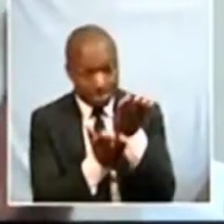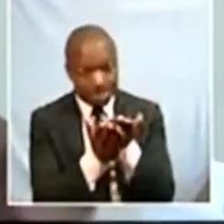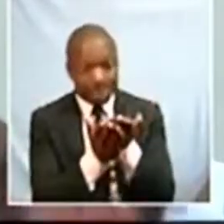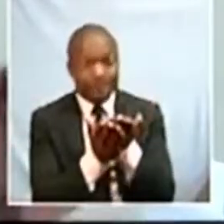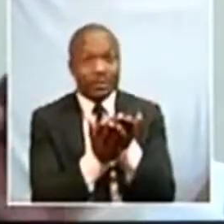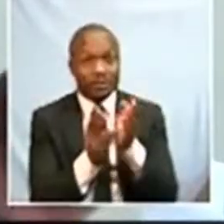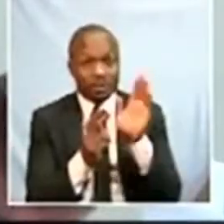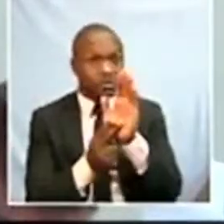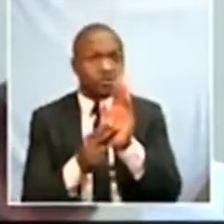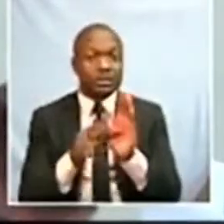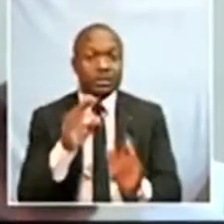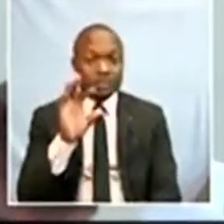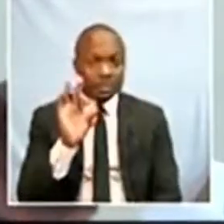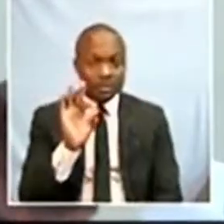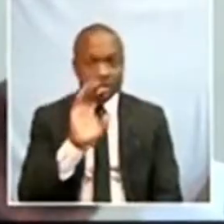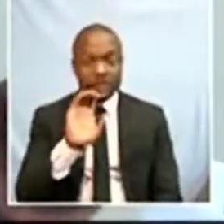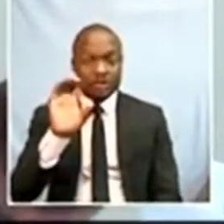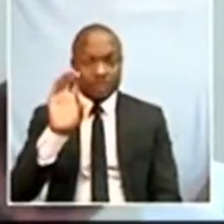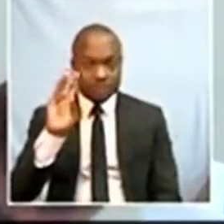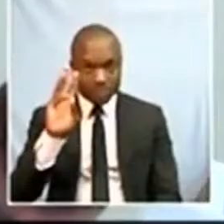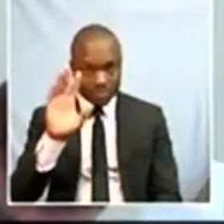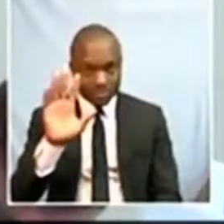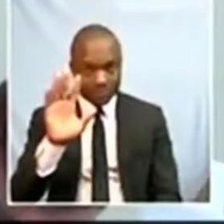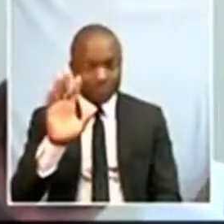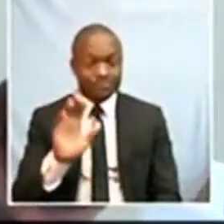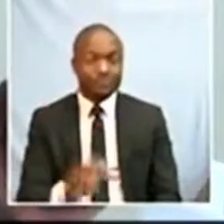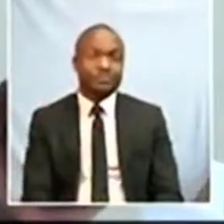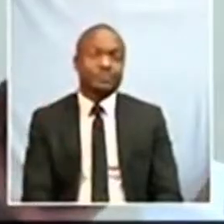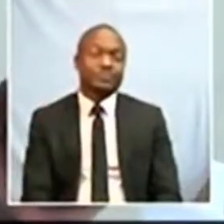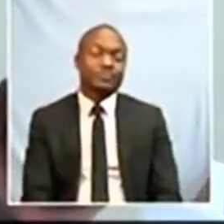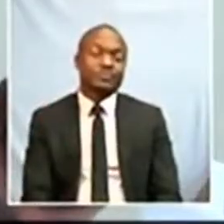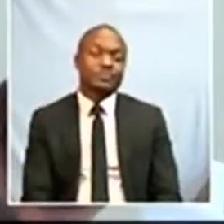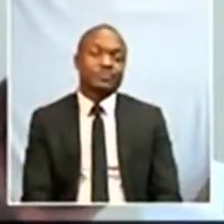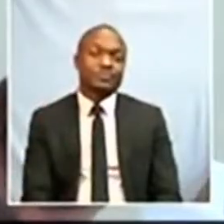is saying 965.